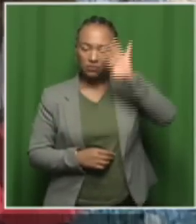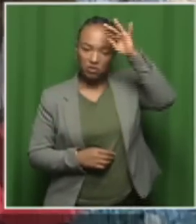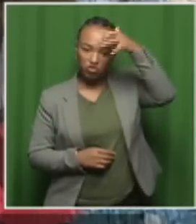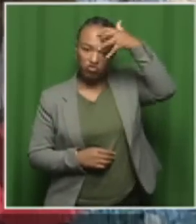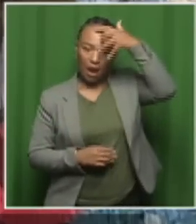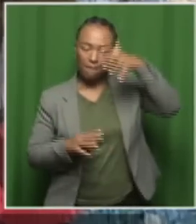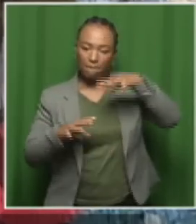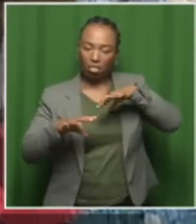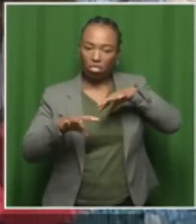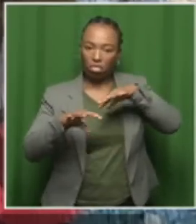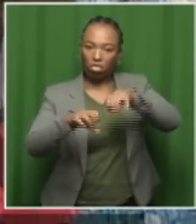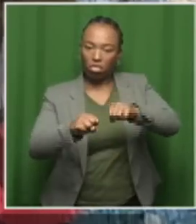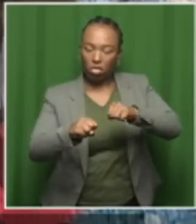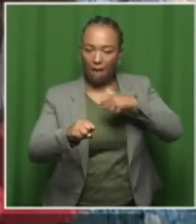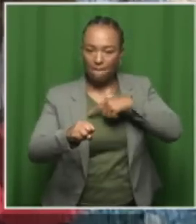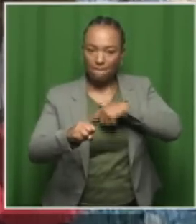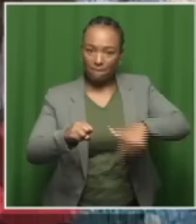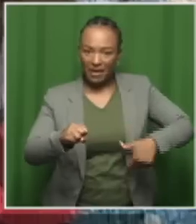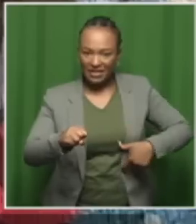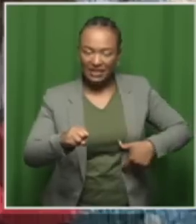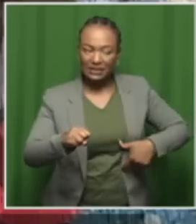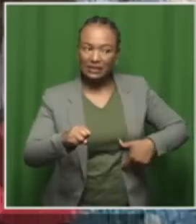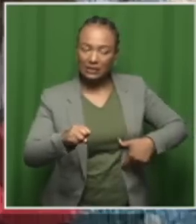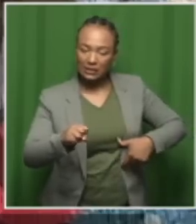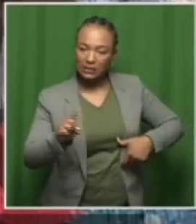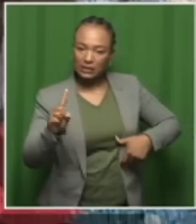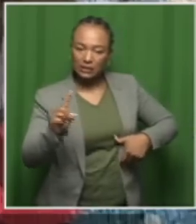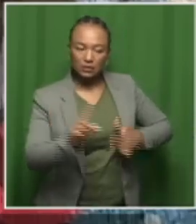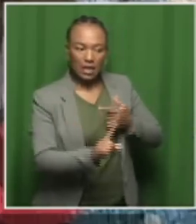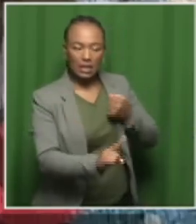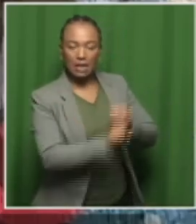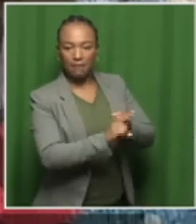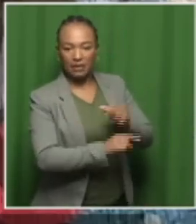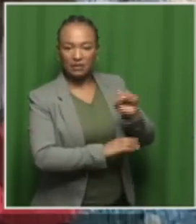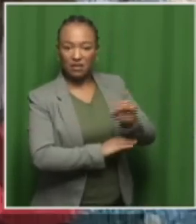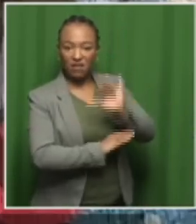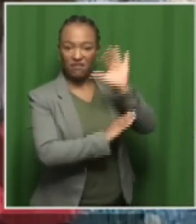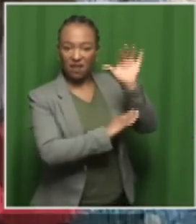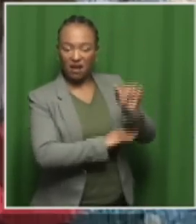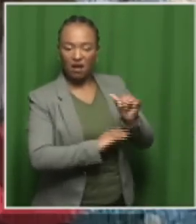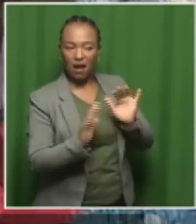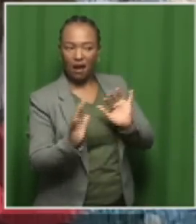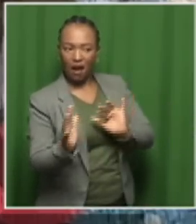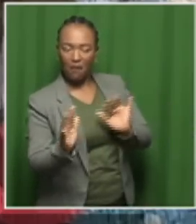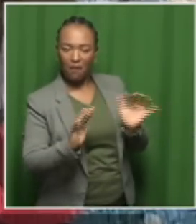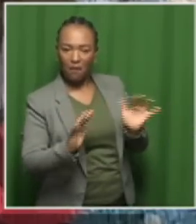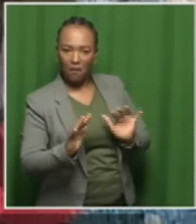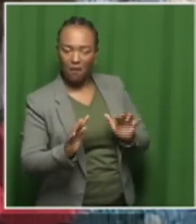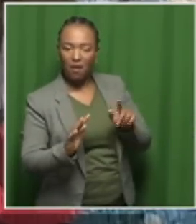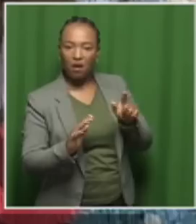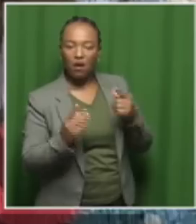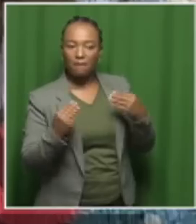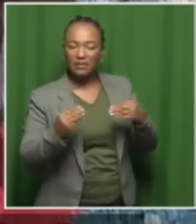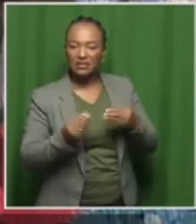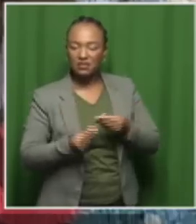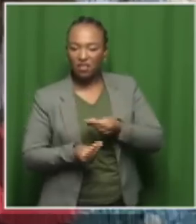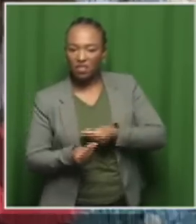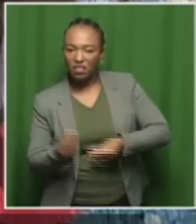impact on South Africa, especially with regard to trade relations and the potential imposition